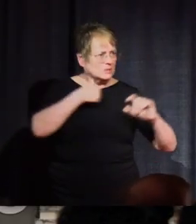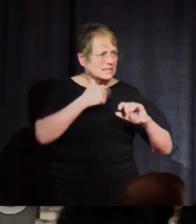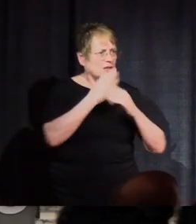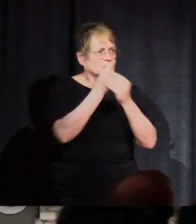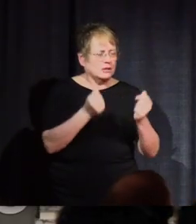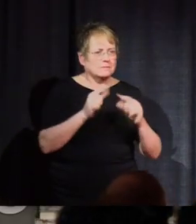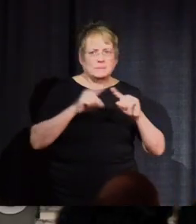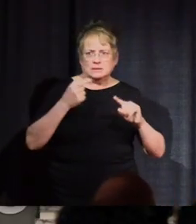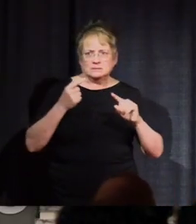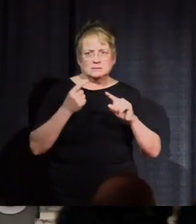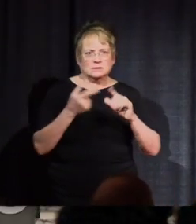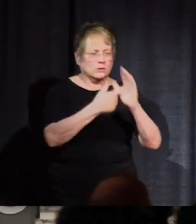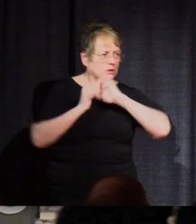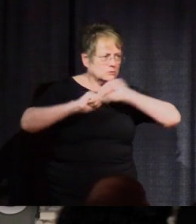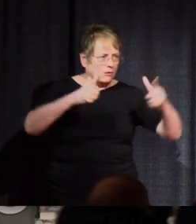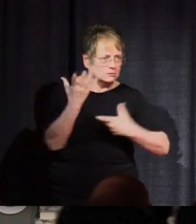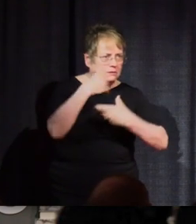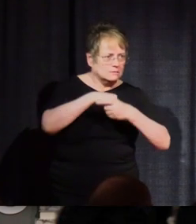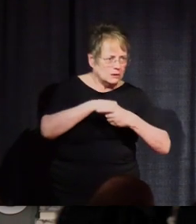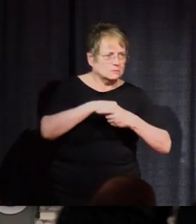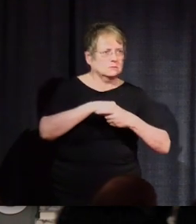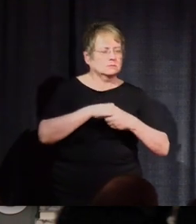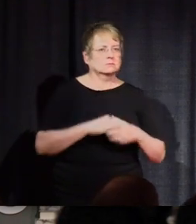cross-sector approach is essential